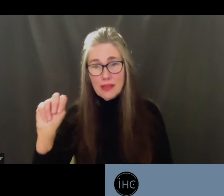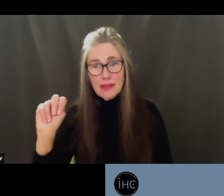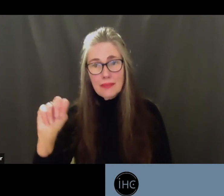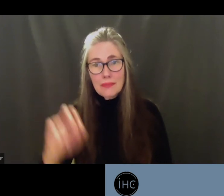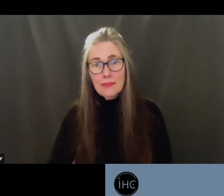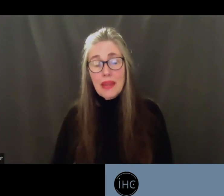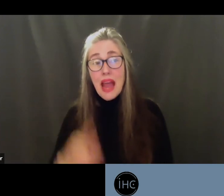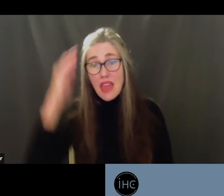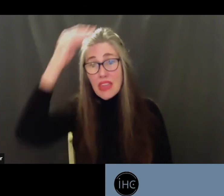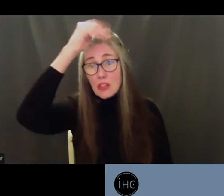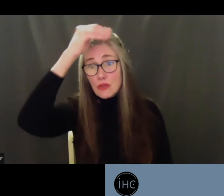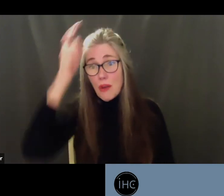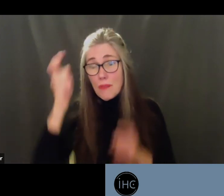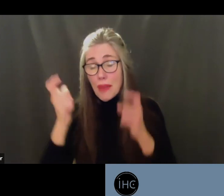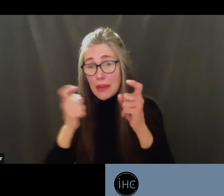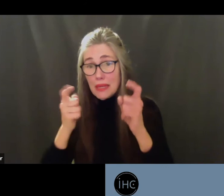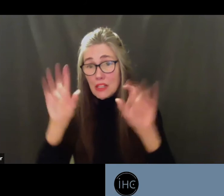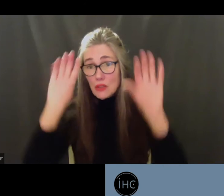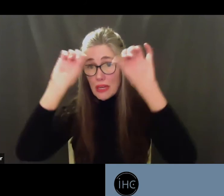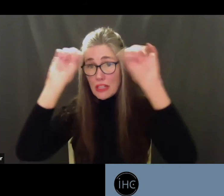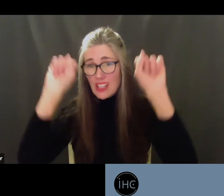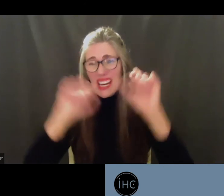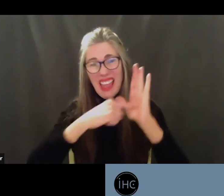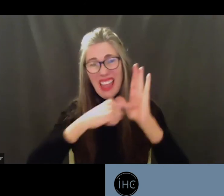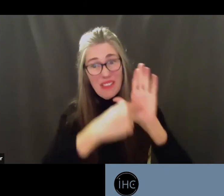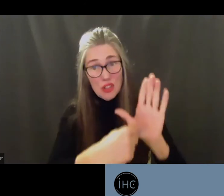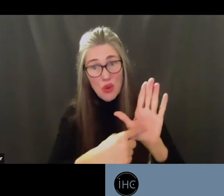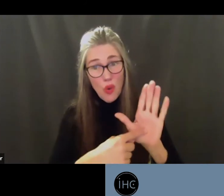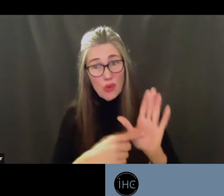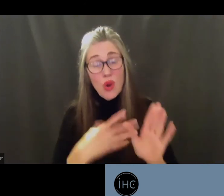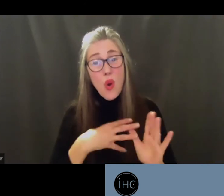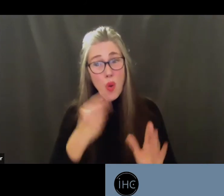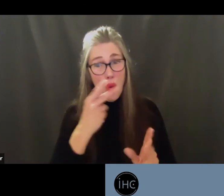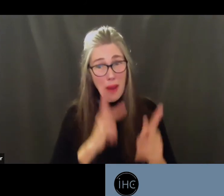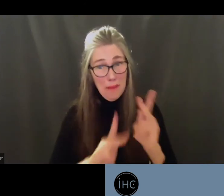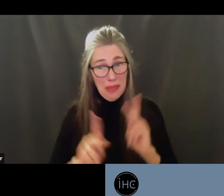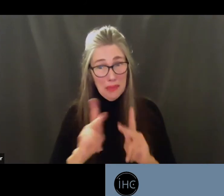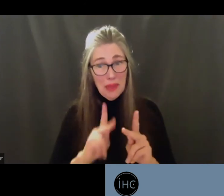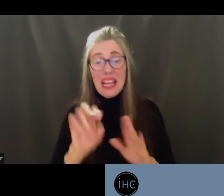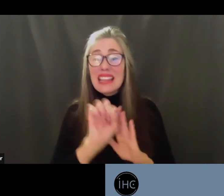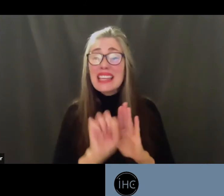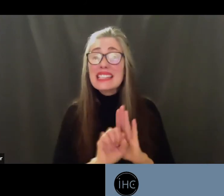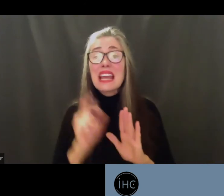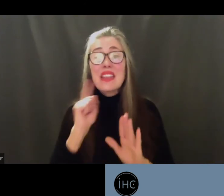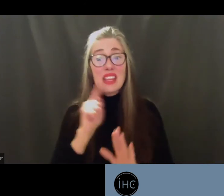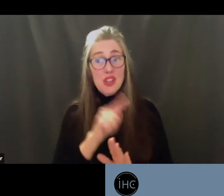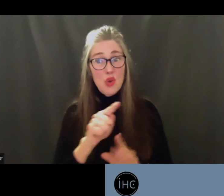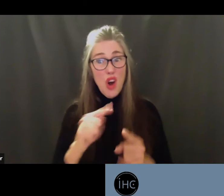the Trump administration has shown, especially many white people, that the state can indeed consider you a political